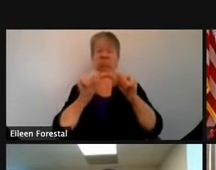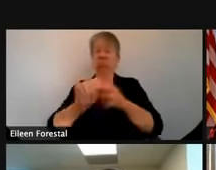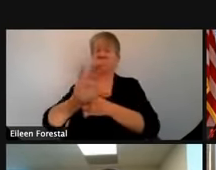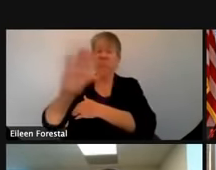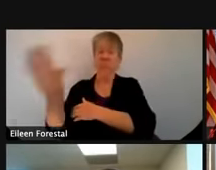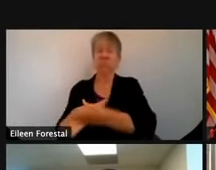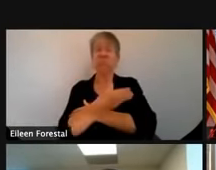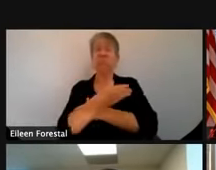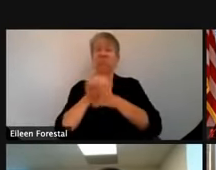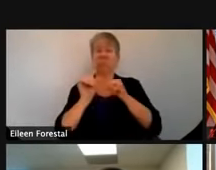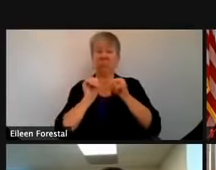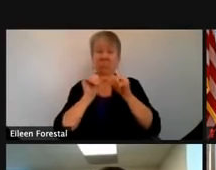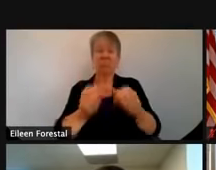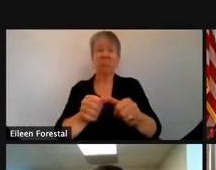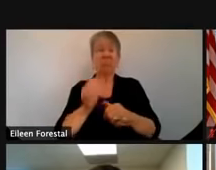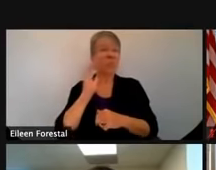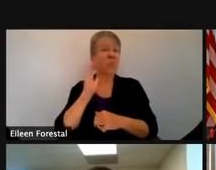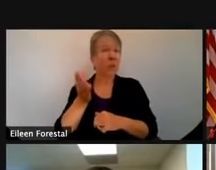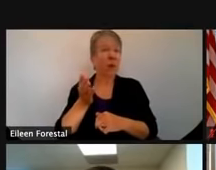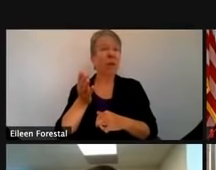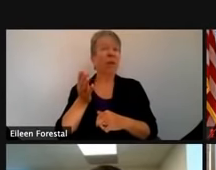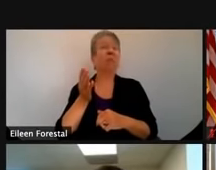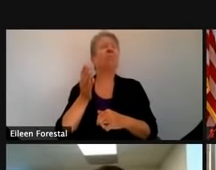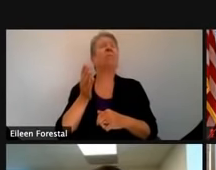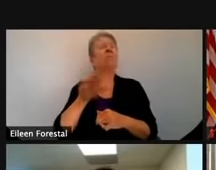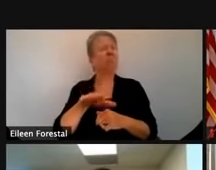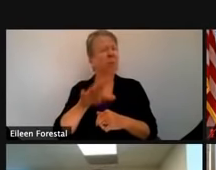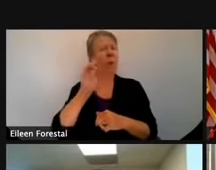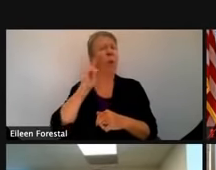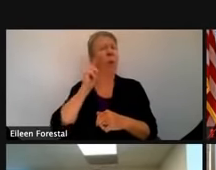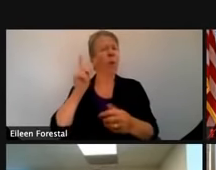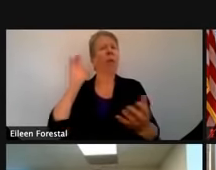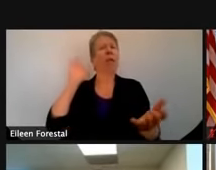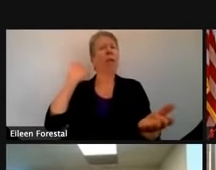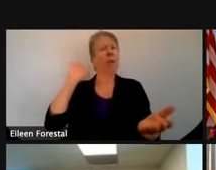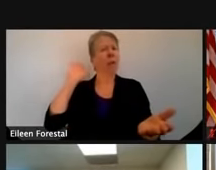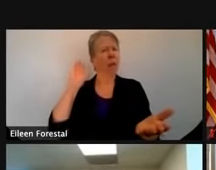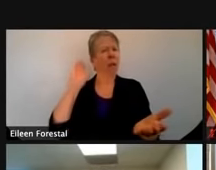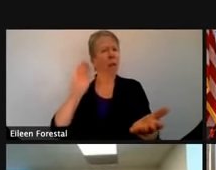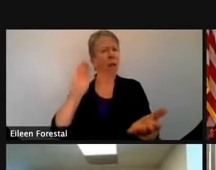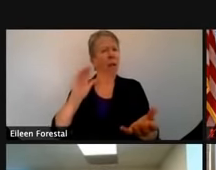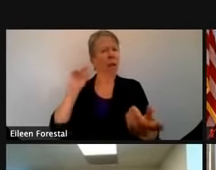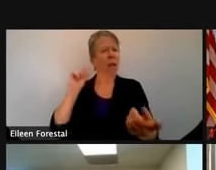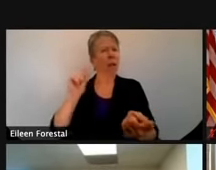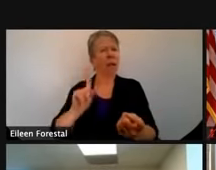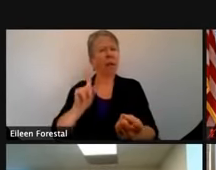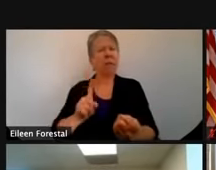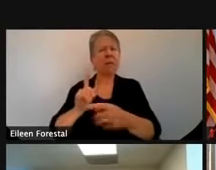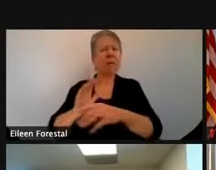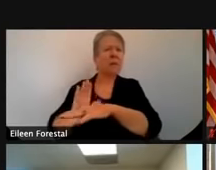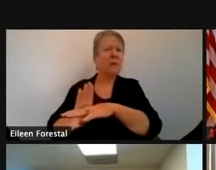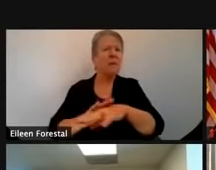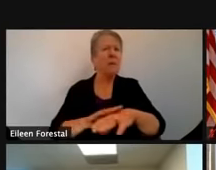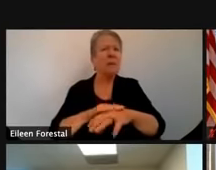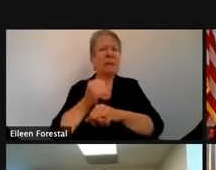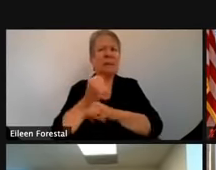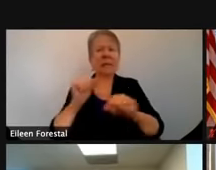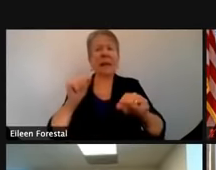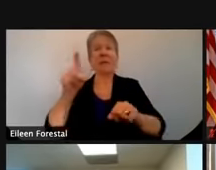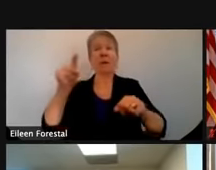today, certainly subsiding. Yep. But again, always mindful of down power lines and our constant warning